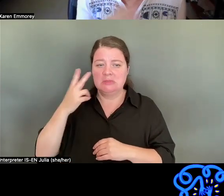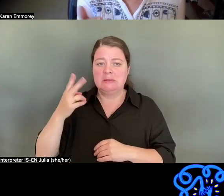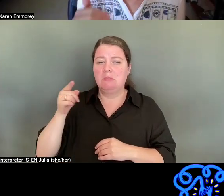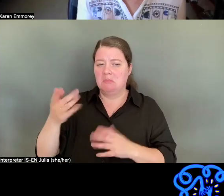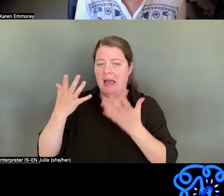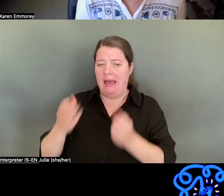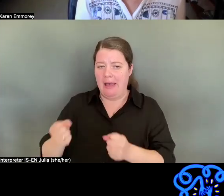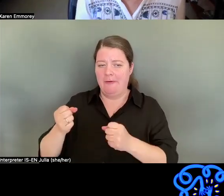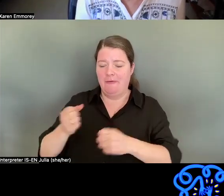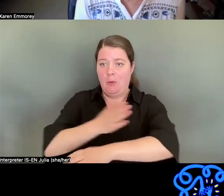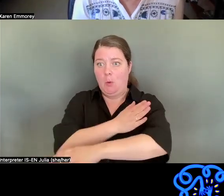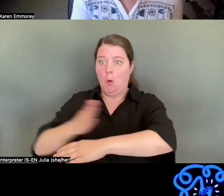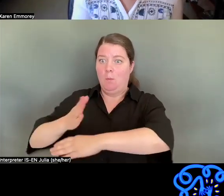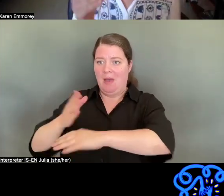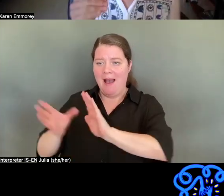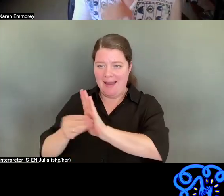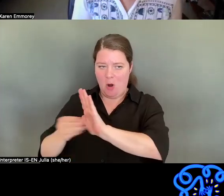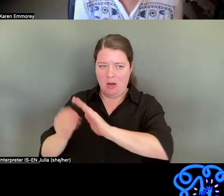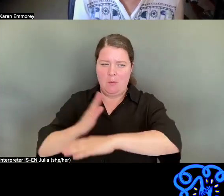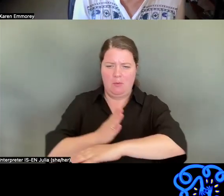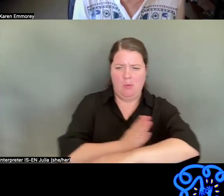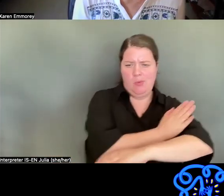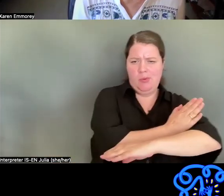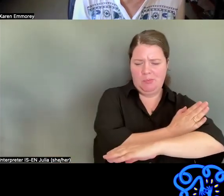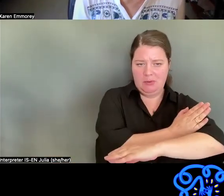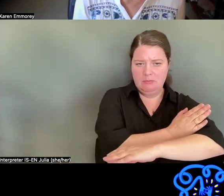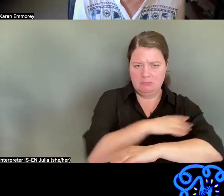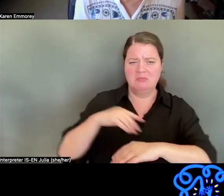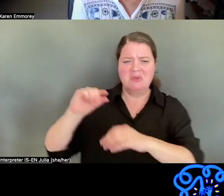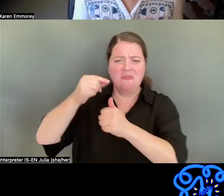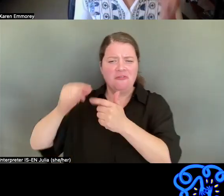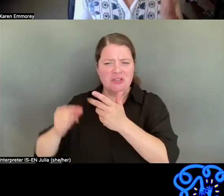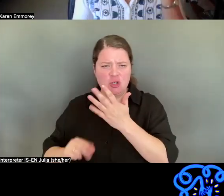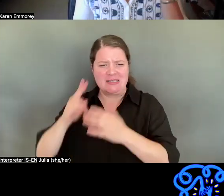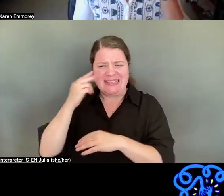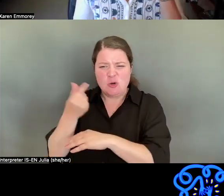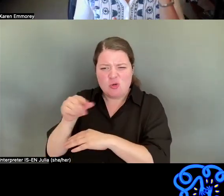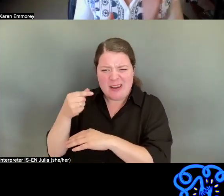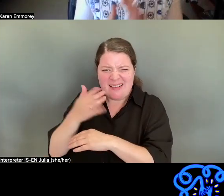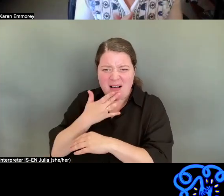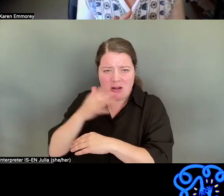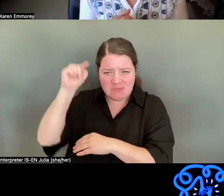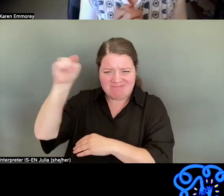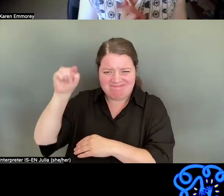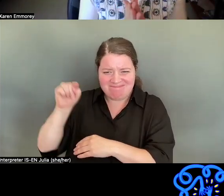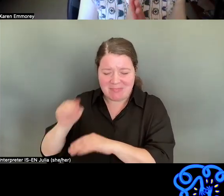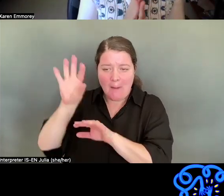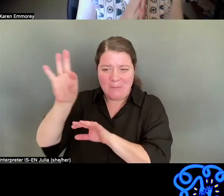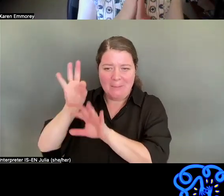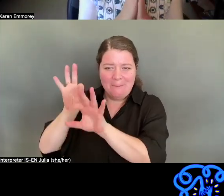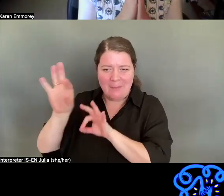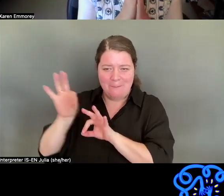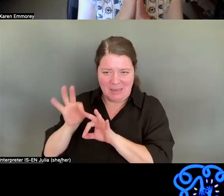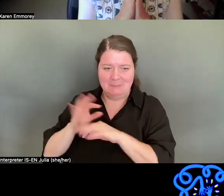higher iconic rating and has a number of features that are depicted. So I don't think it's